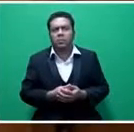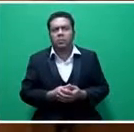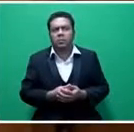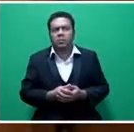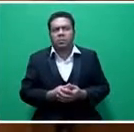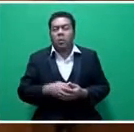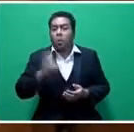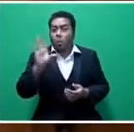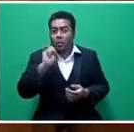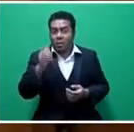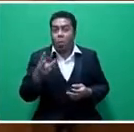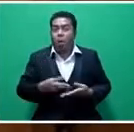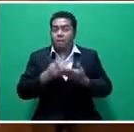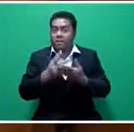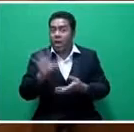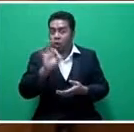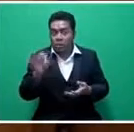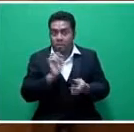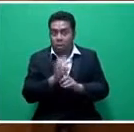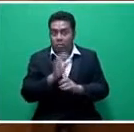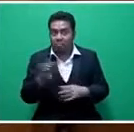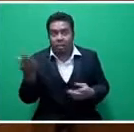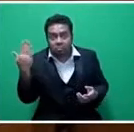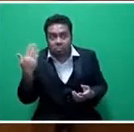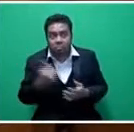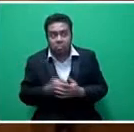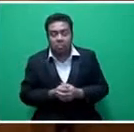Was the welfare for people not important then?